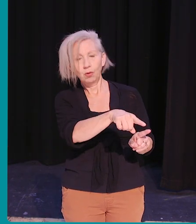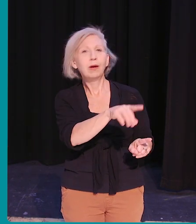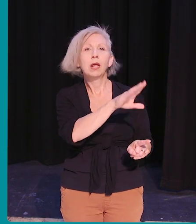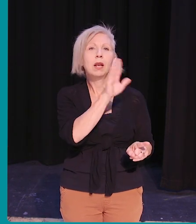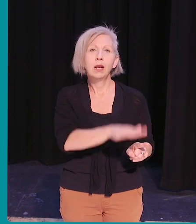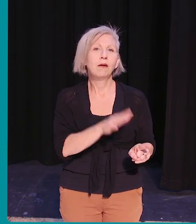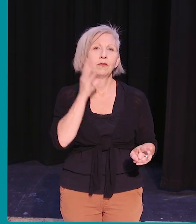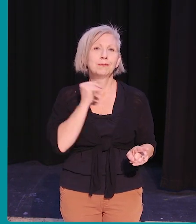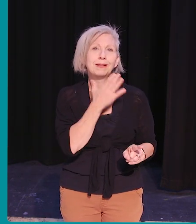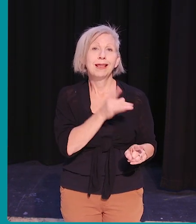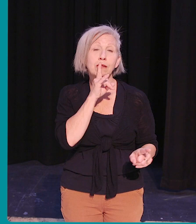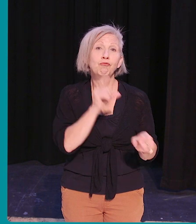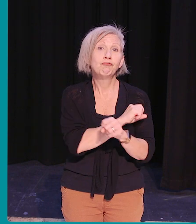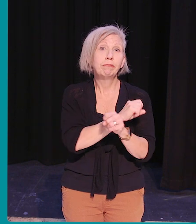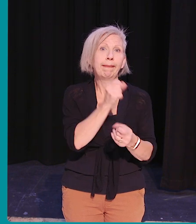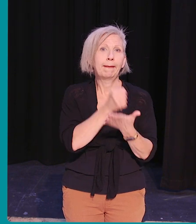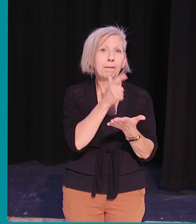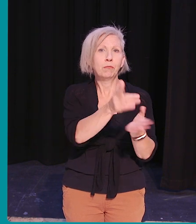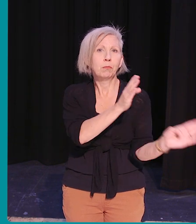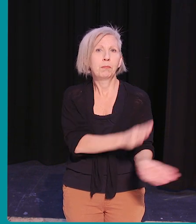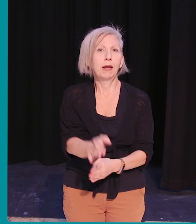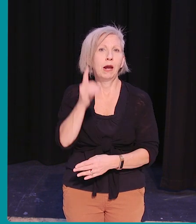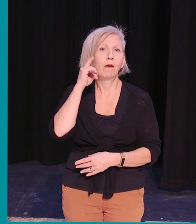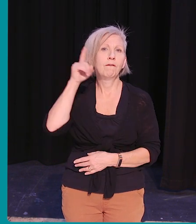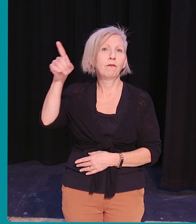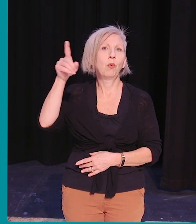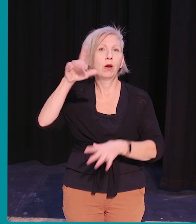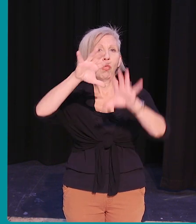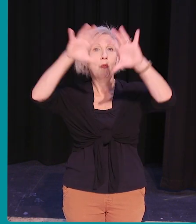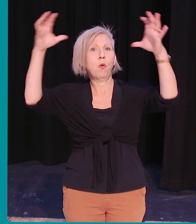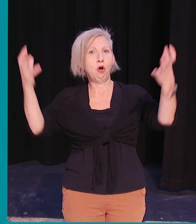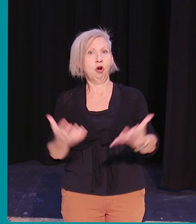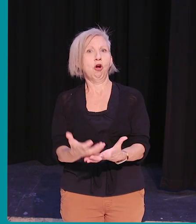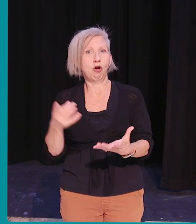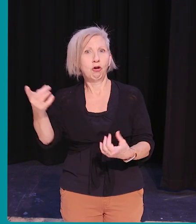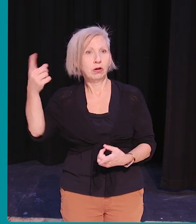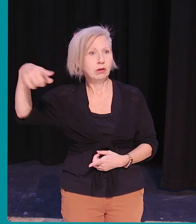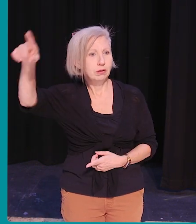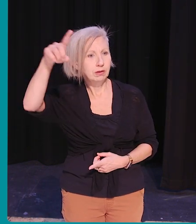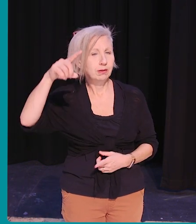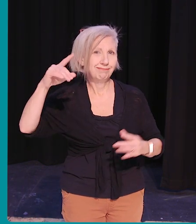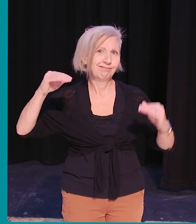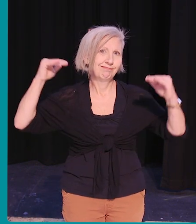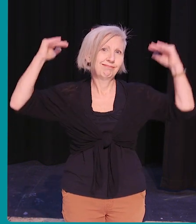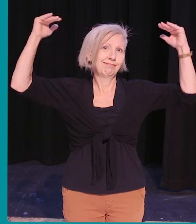world that we now live in. You never get deeper learning, Jerry, and I'm really sorry.